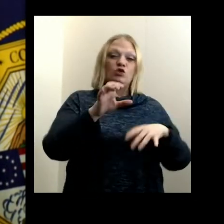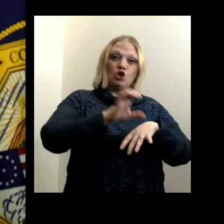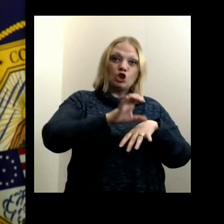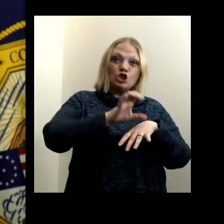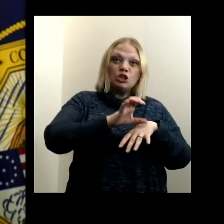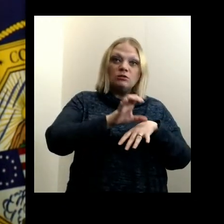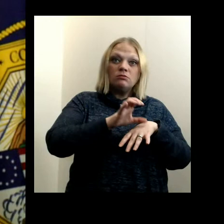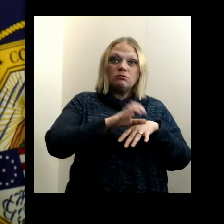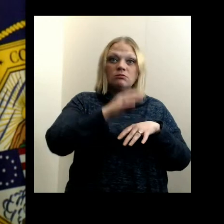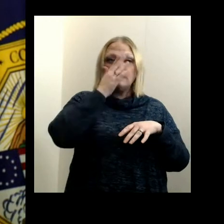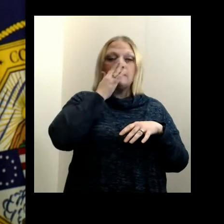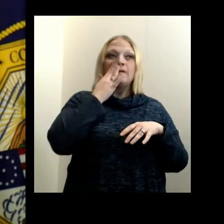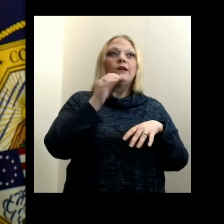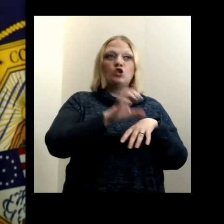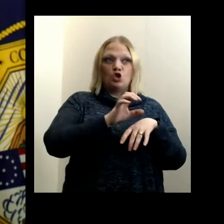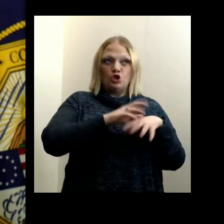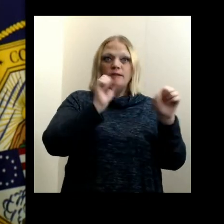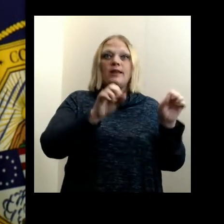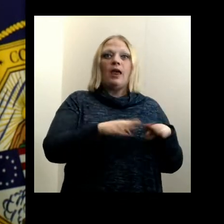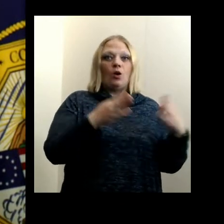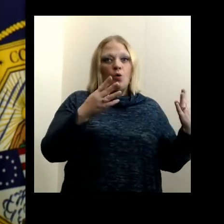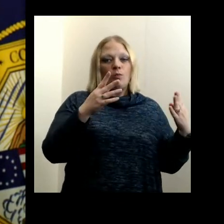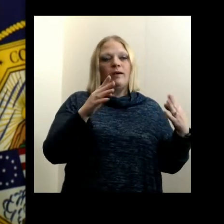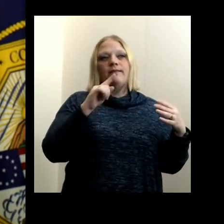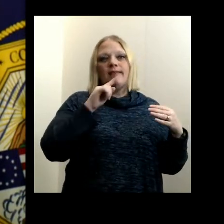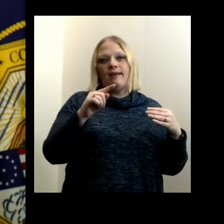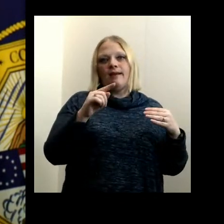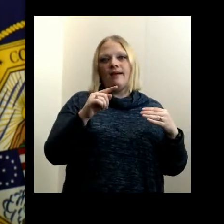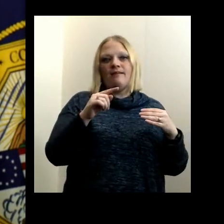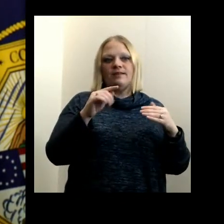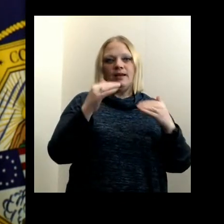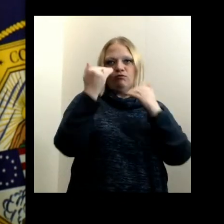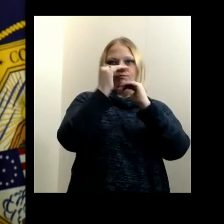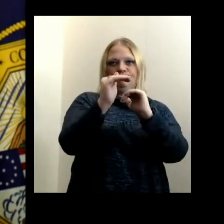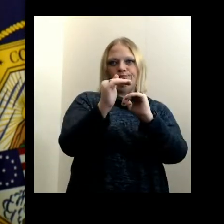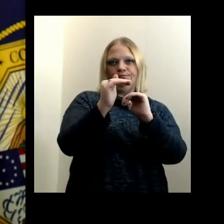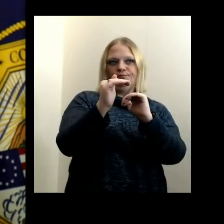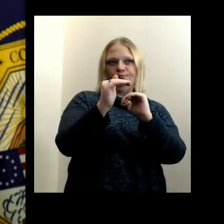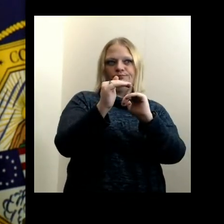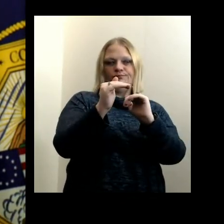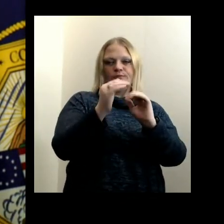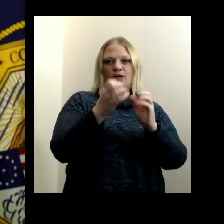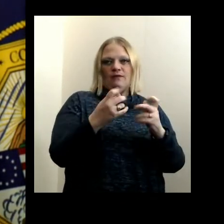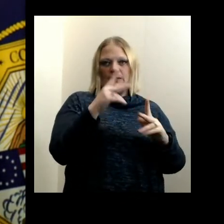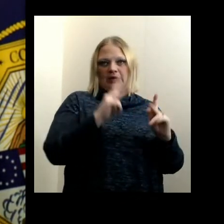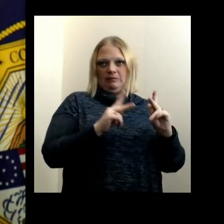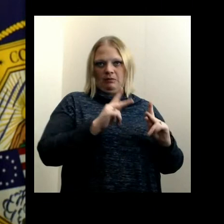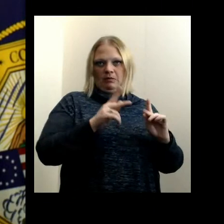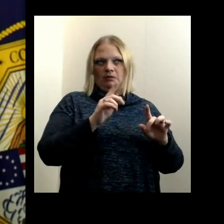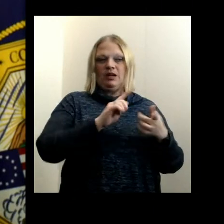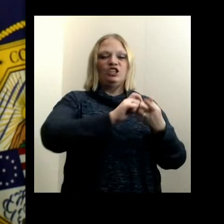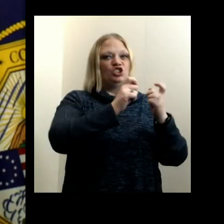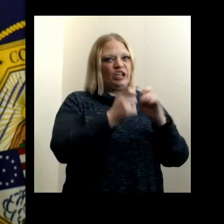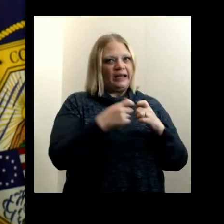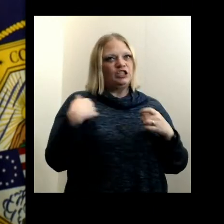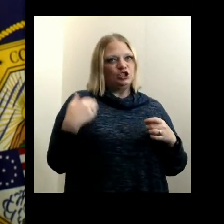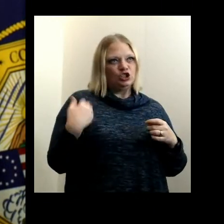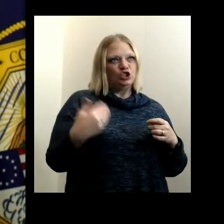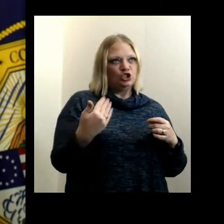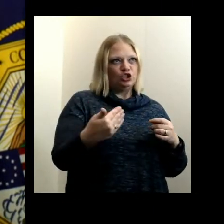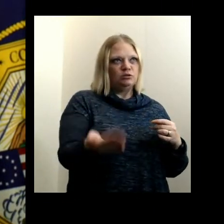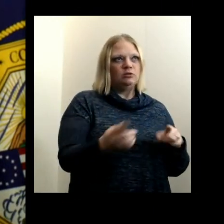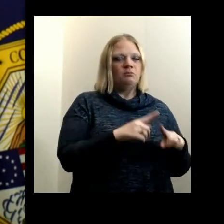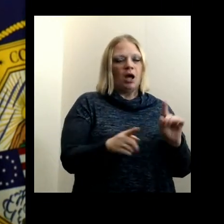While the churches can be open, there are size restrictions on the amount of individuals they can have in a church. It's changed over time,